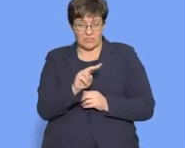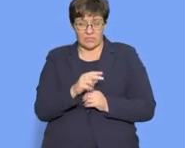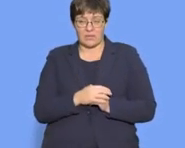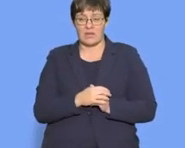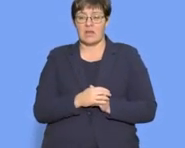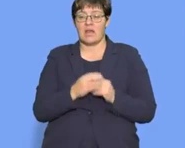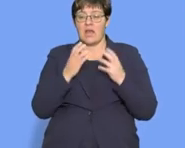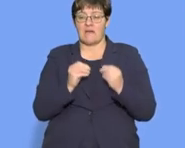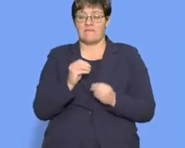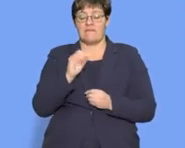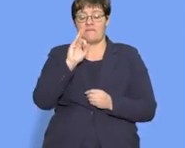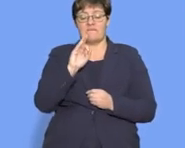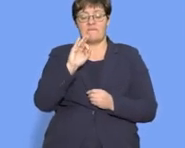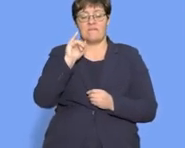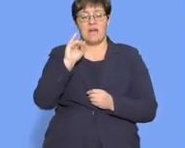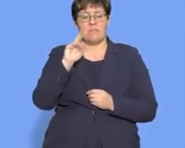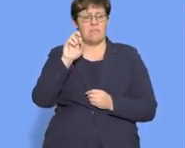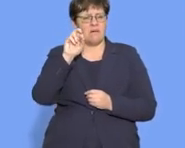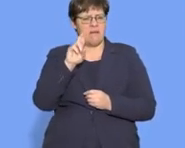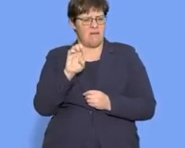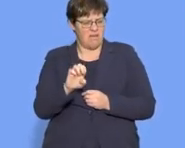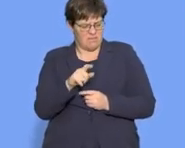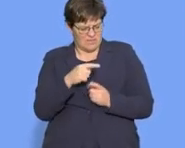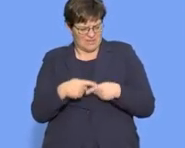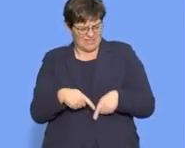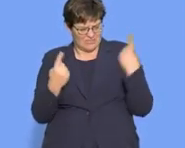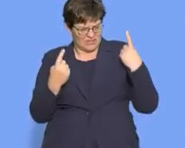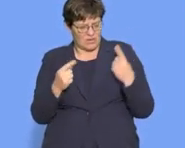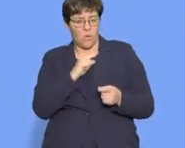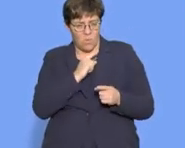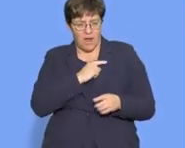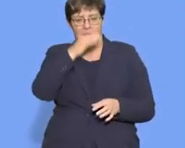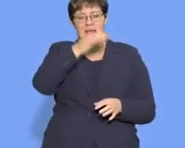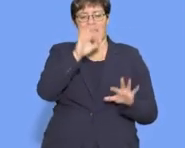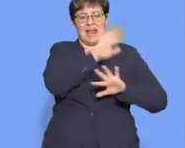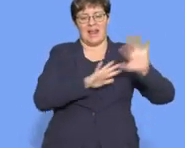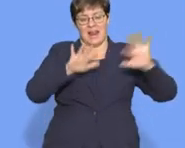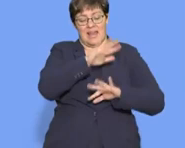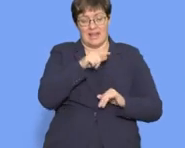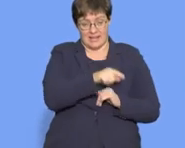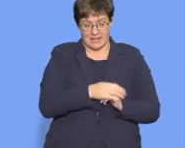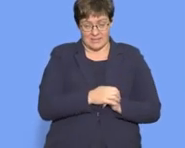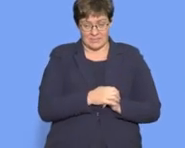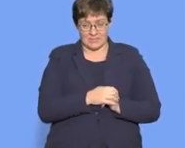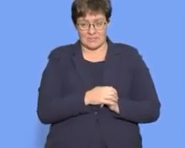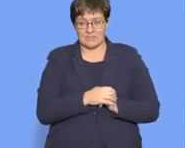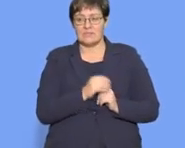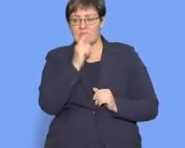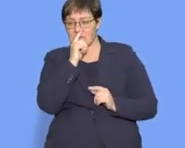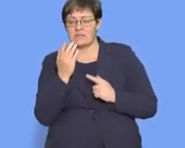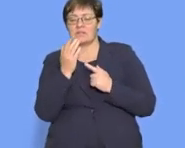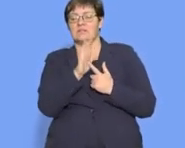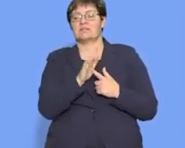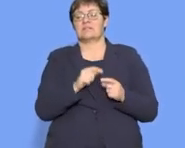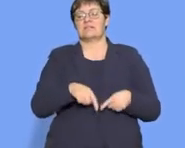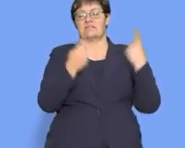fibers. Why do they look so different? A different dye has been used so they show up as a different